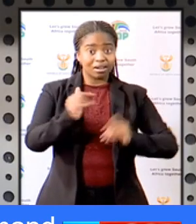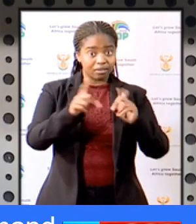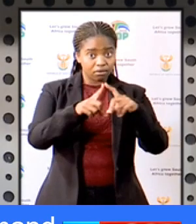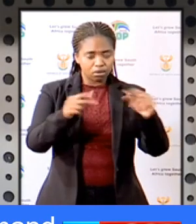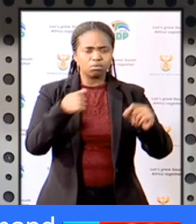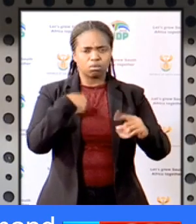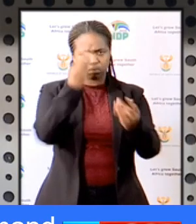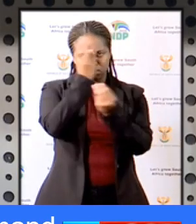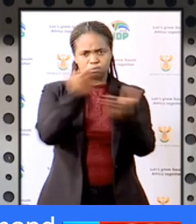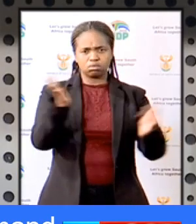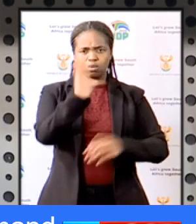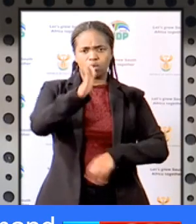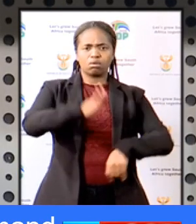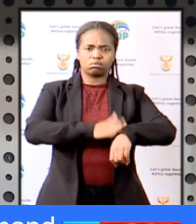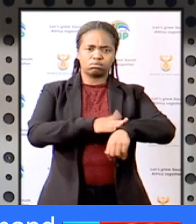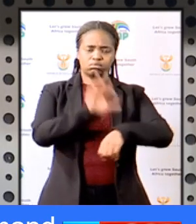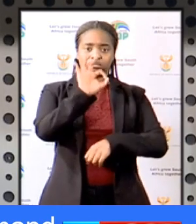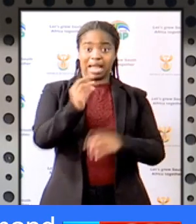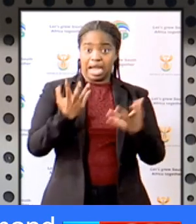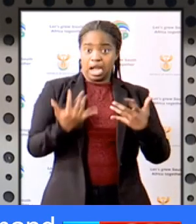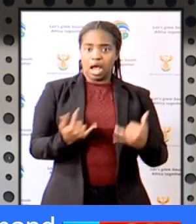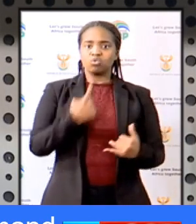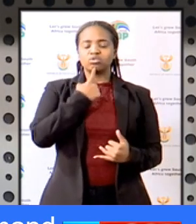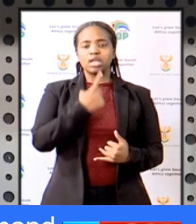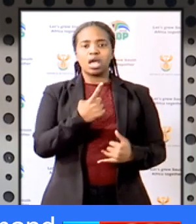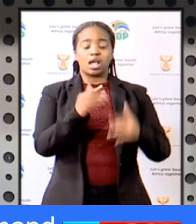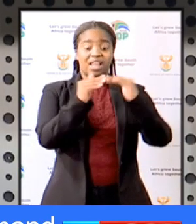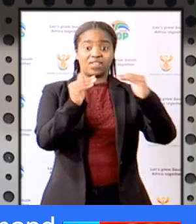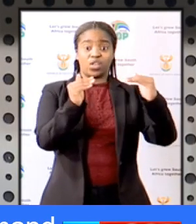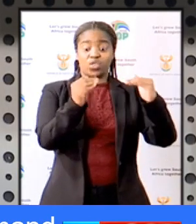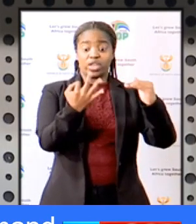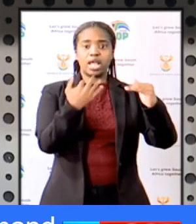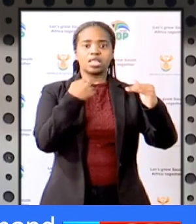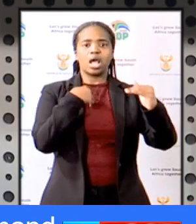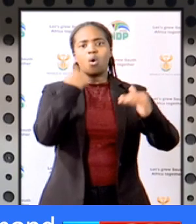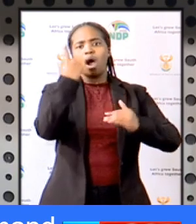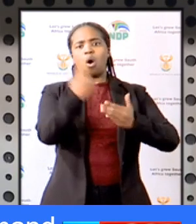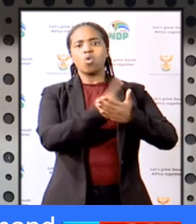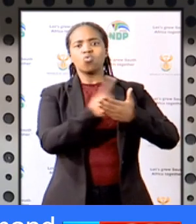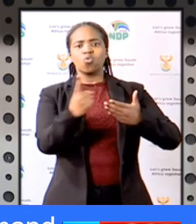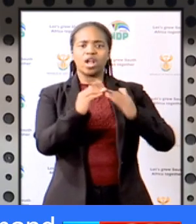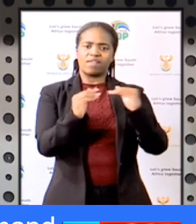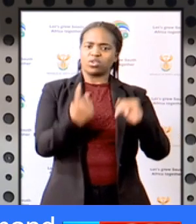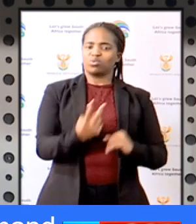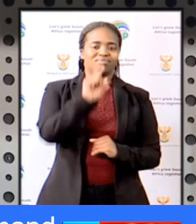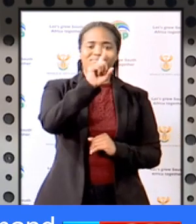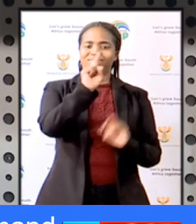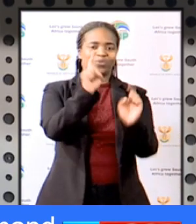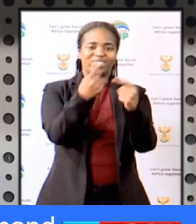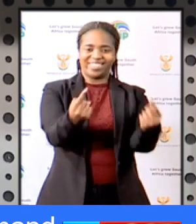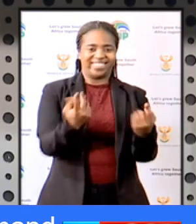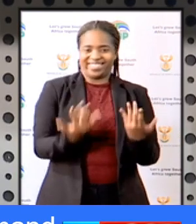concluded. We are not in a position to state that it will be done in a week or two or so, because it